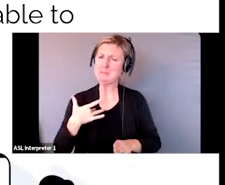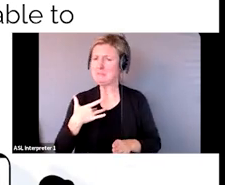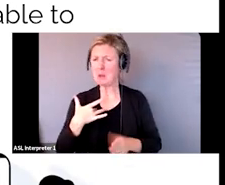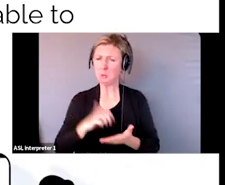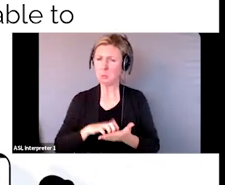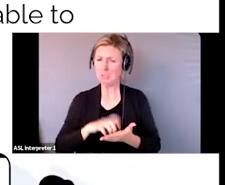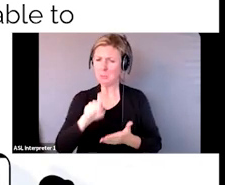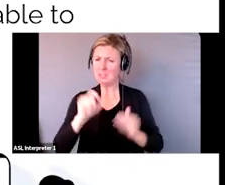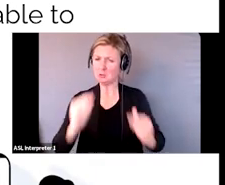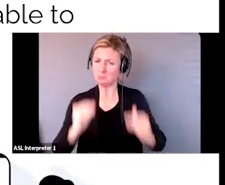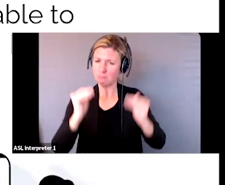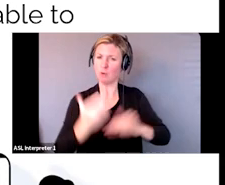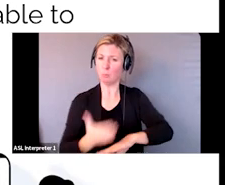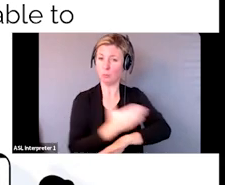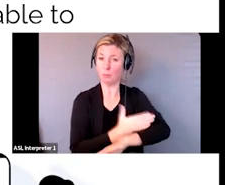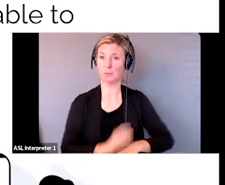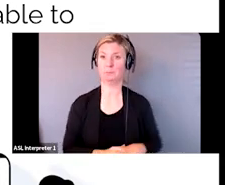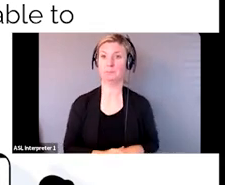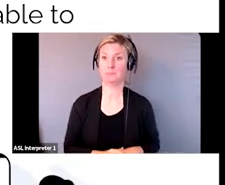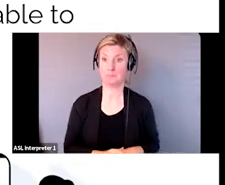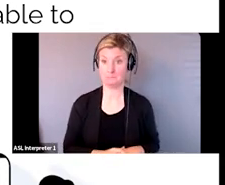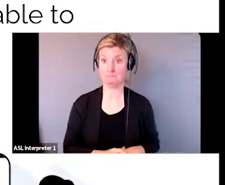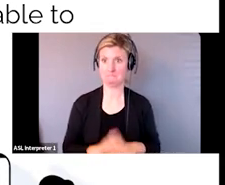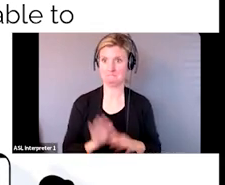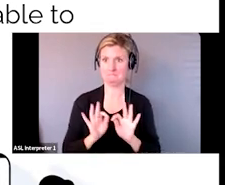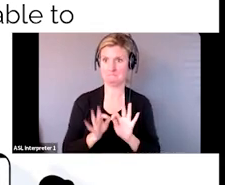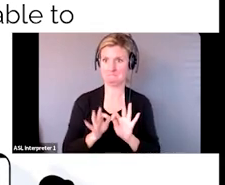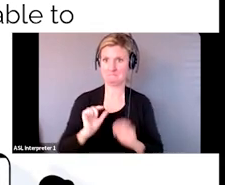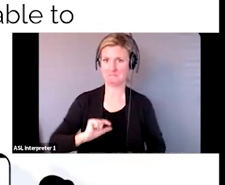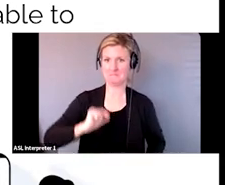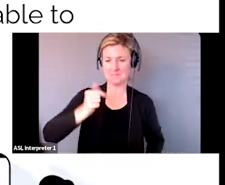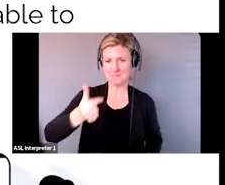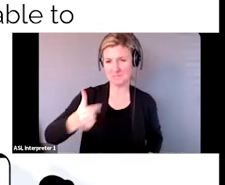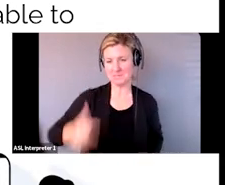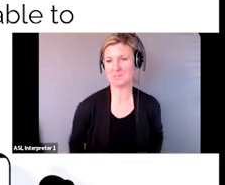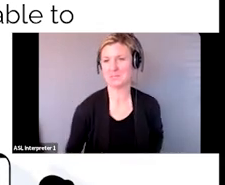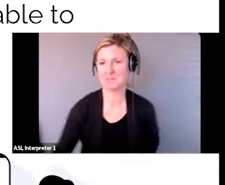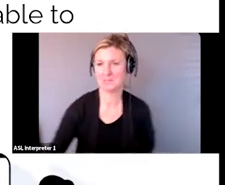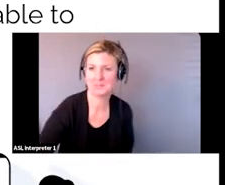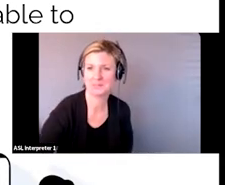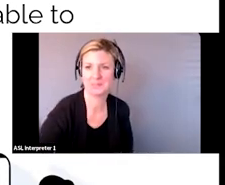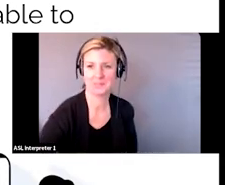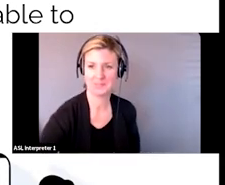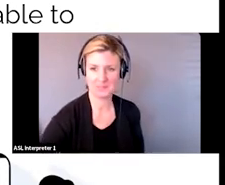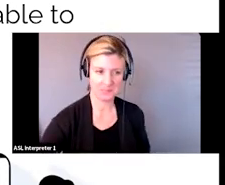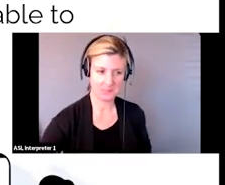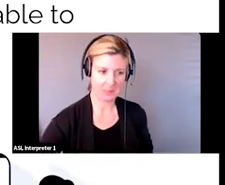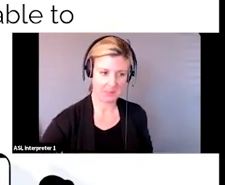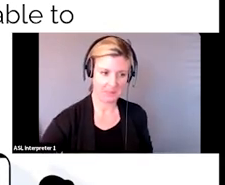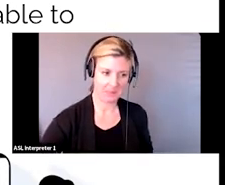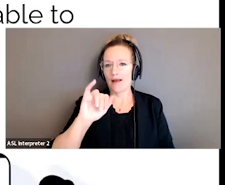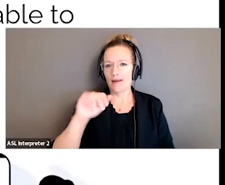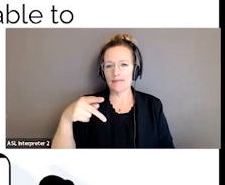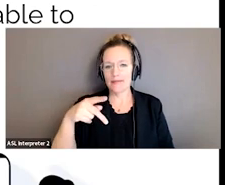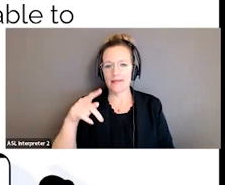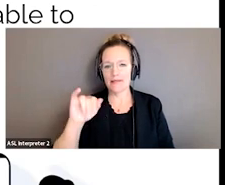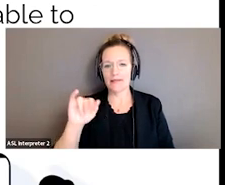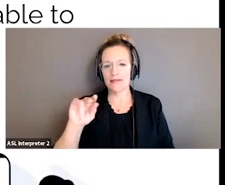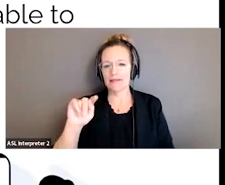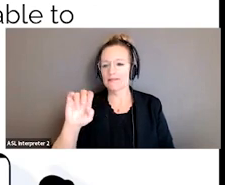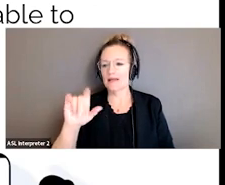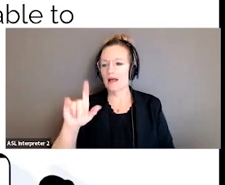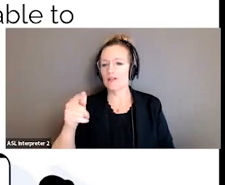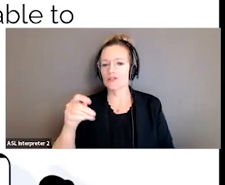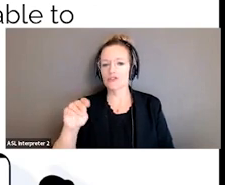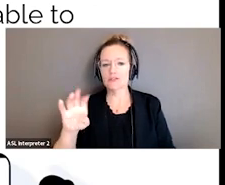We also have IP intelligence / landscaping services where we have different reports on different